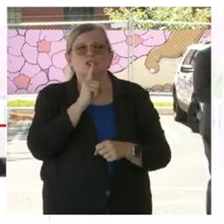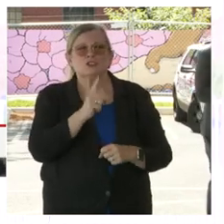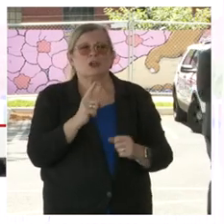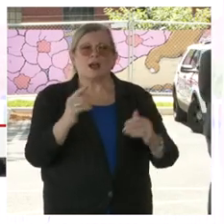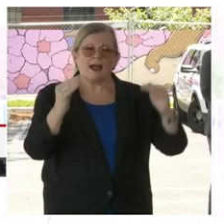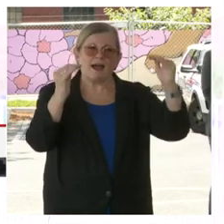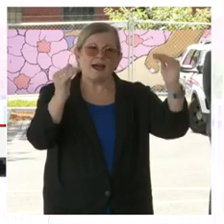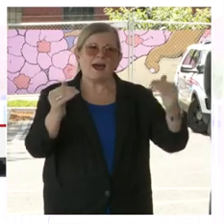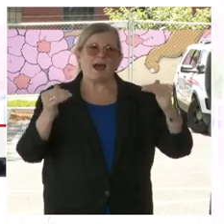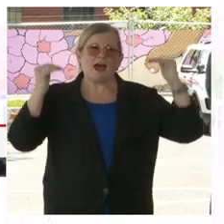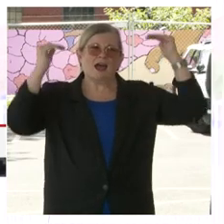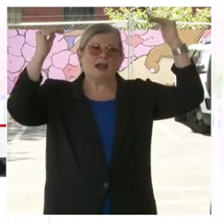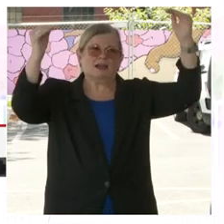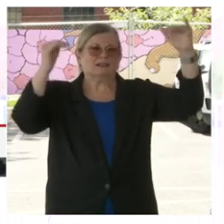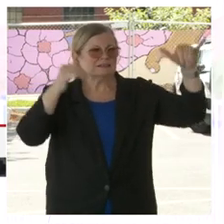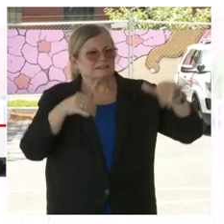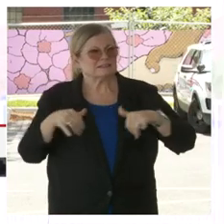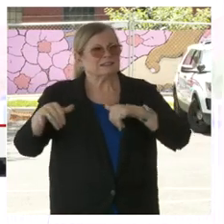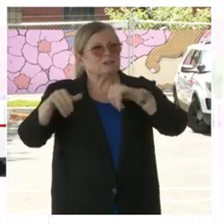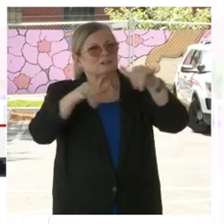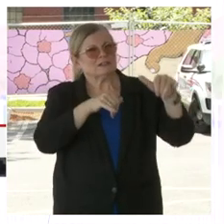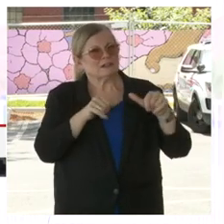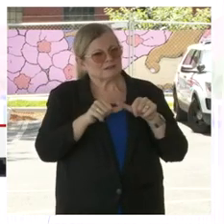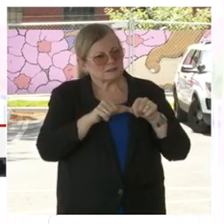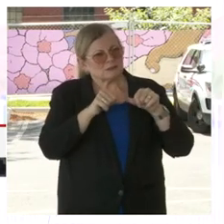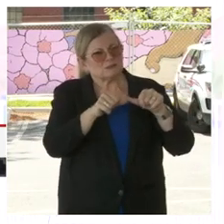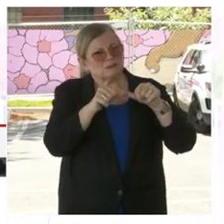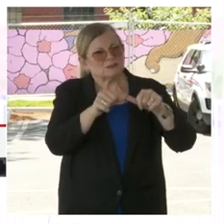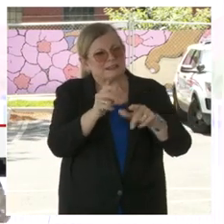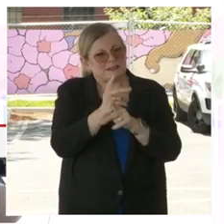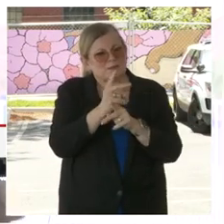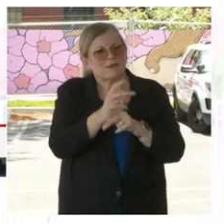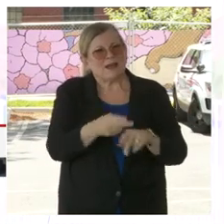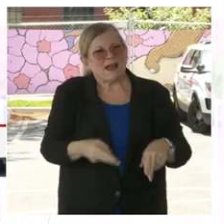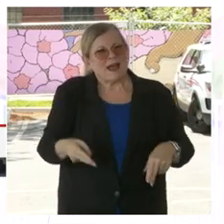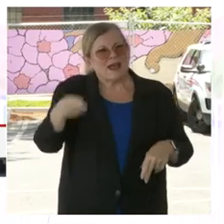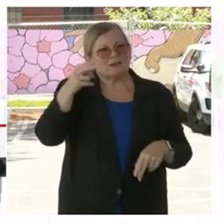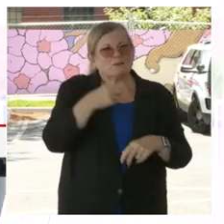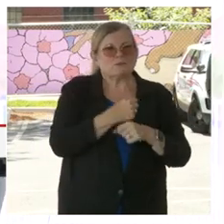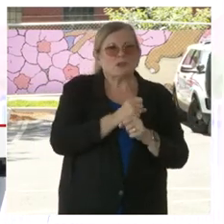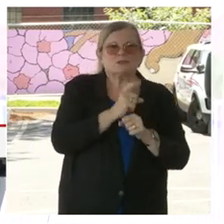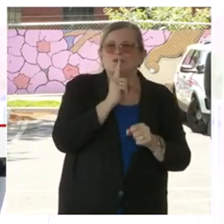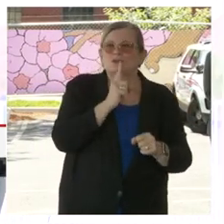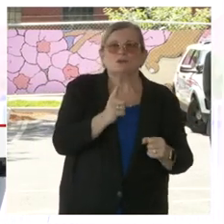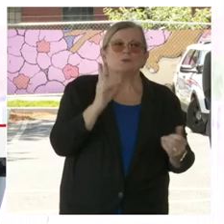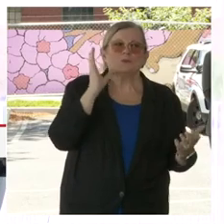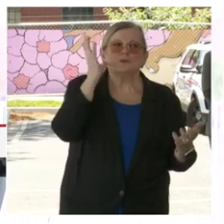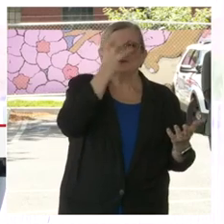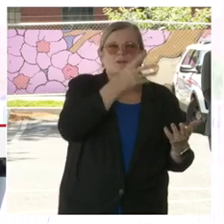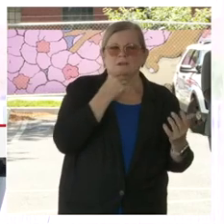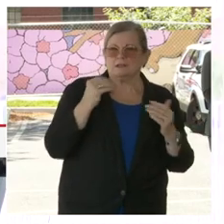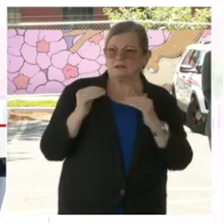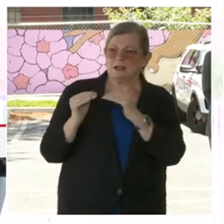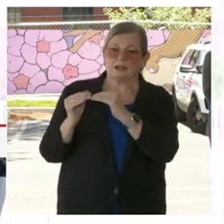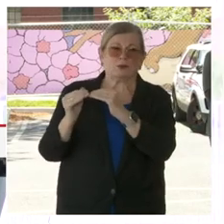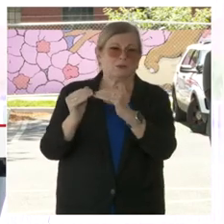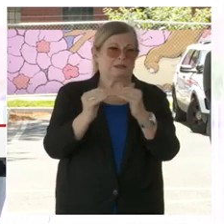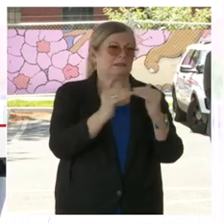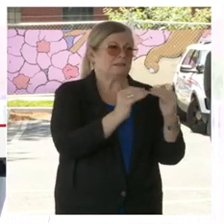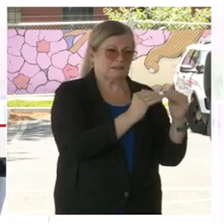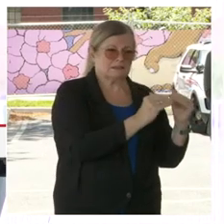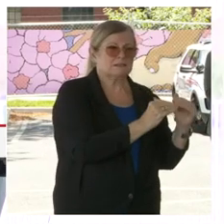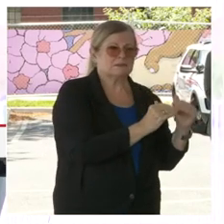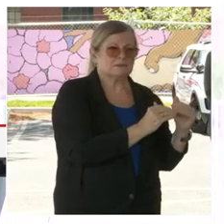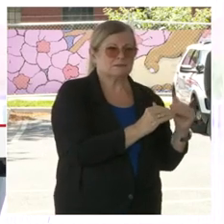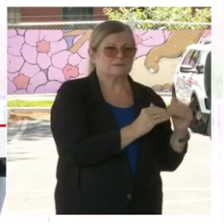participation, sustainability, opportunity creation, lasting beauty, and equity. The village has taken